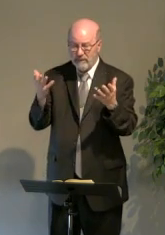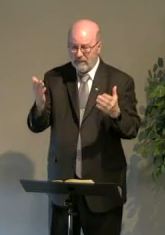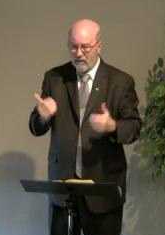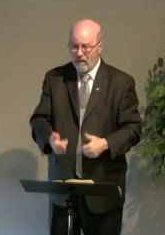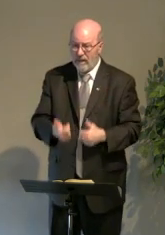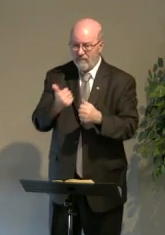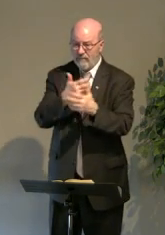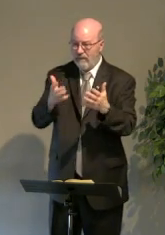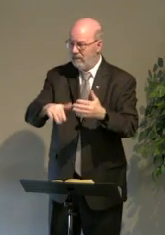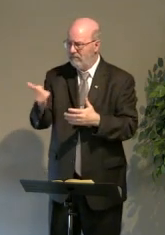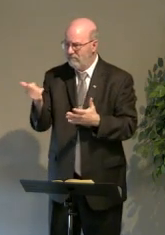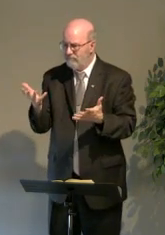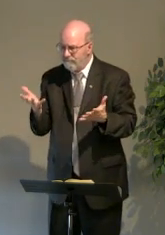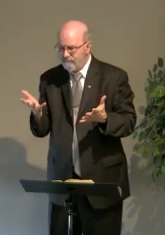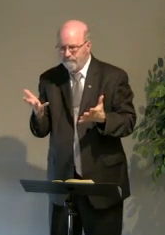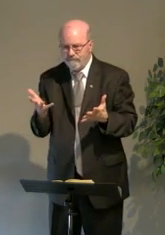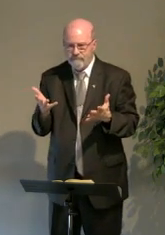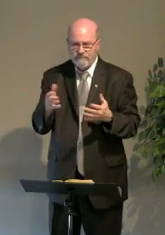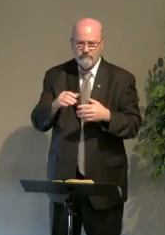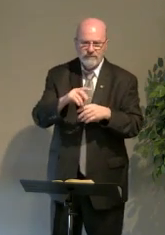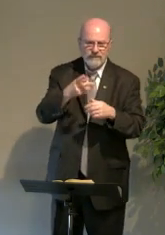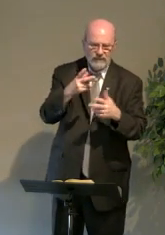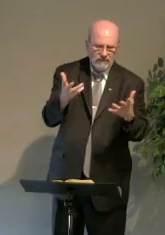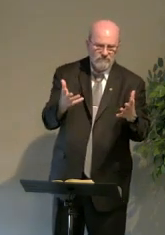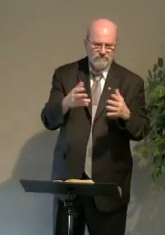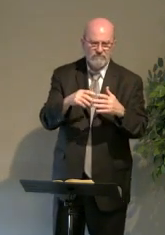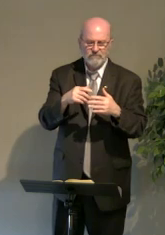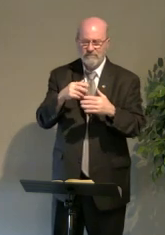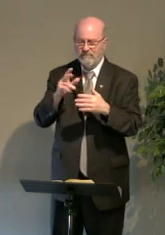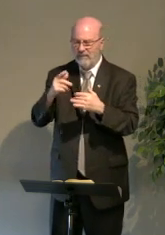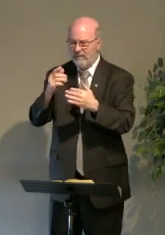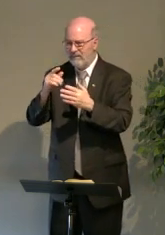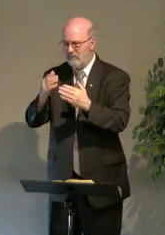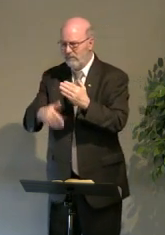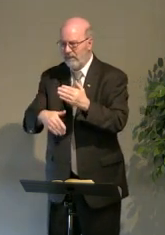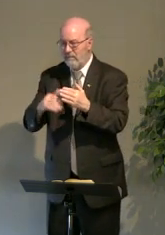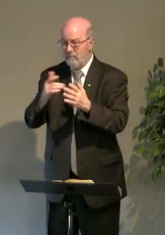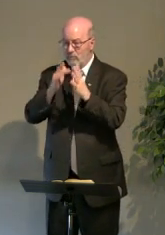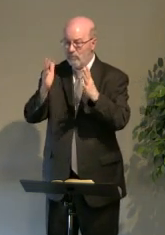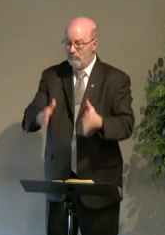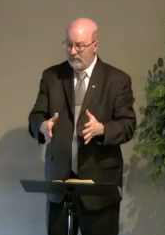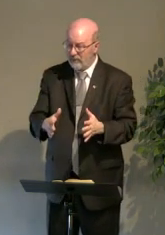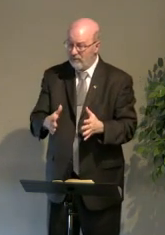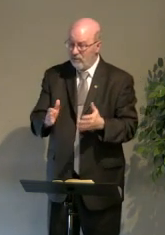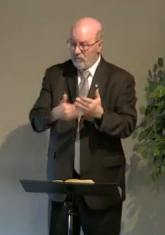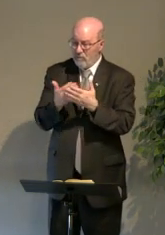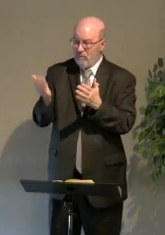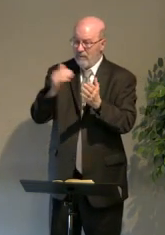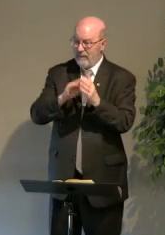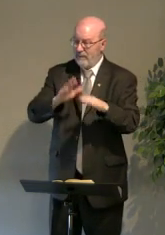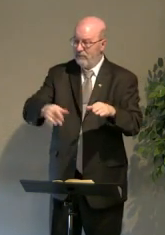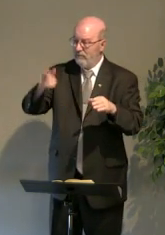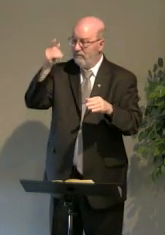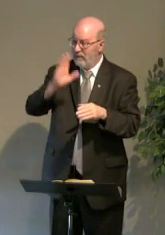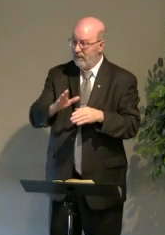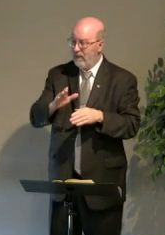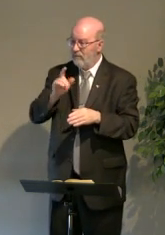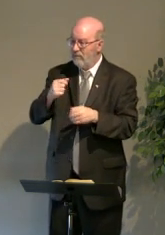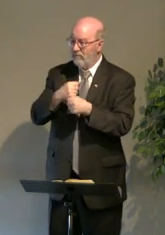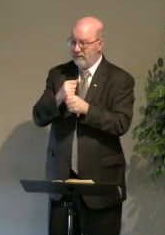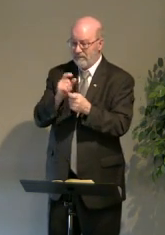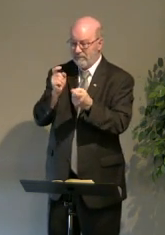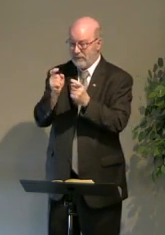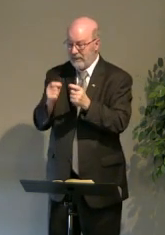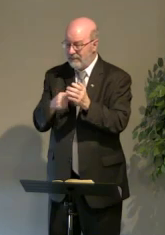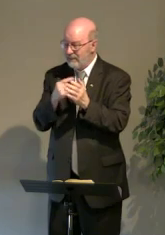lives. Everything else is sort of the sidelines, the means to the end, if you will. But we're Christians. We're born again children of God, and we need to make some